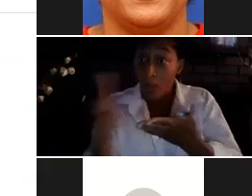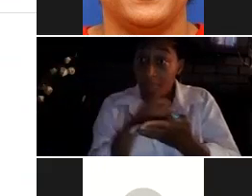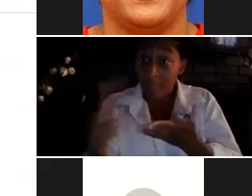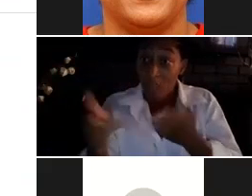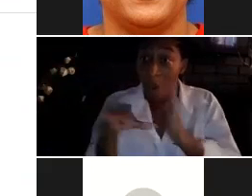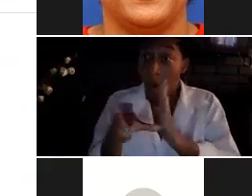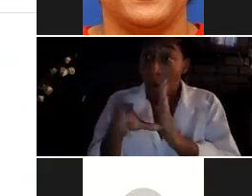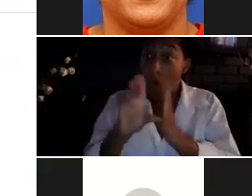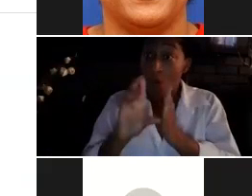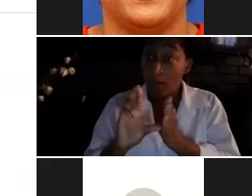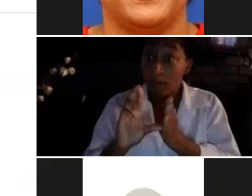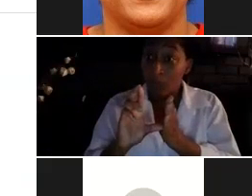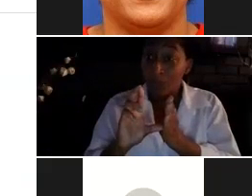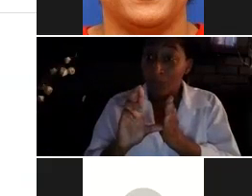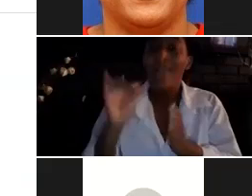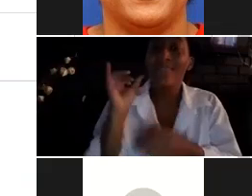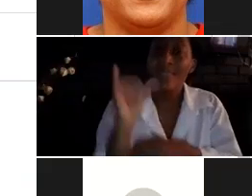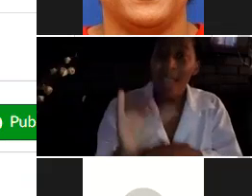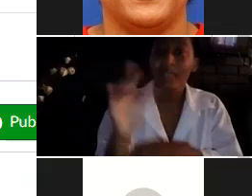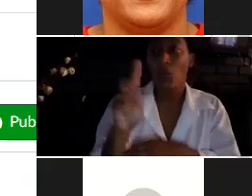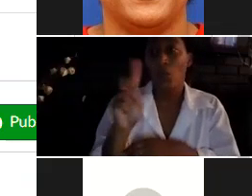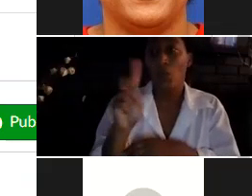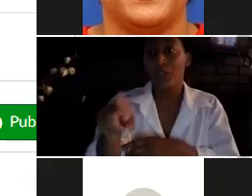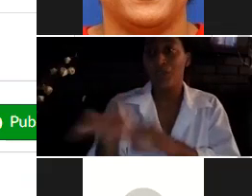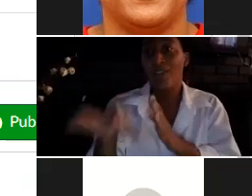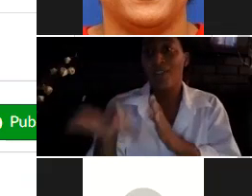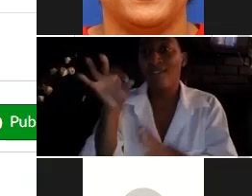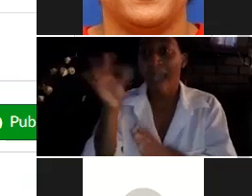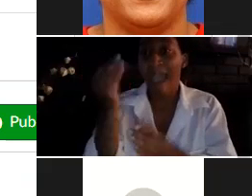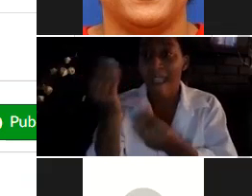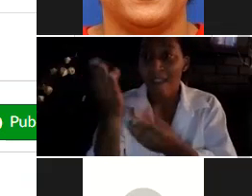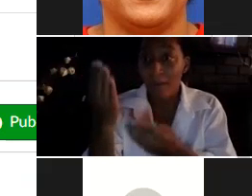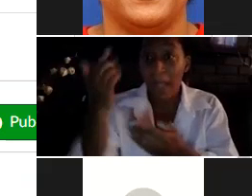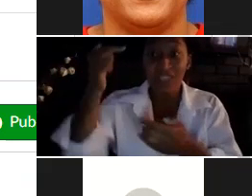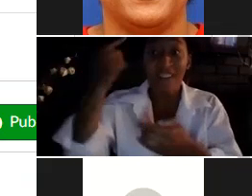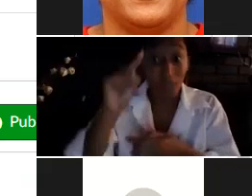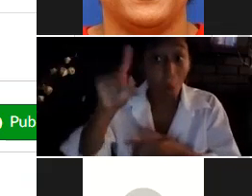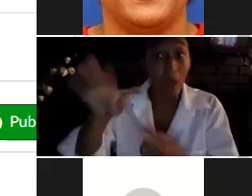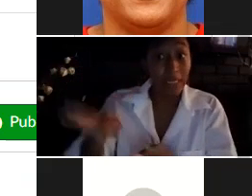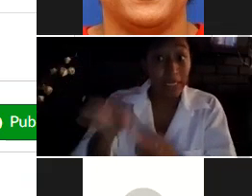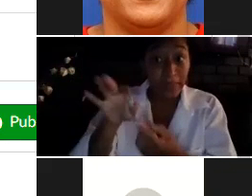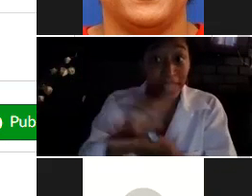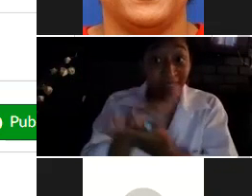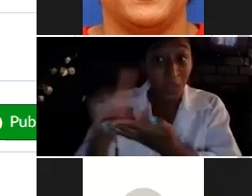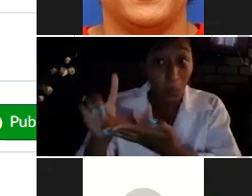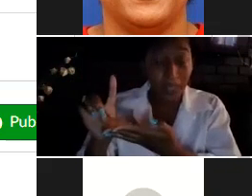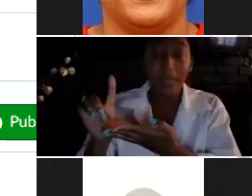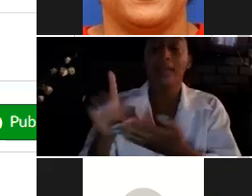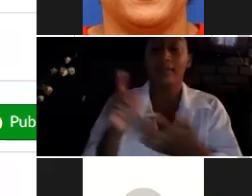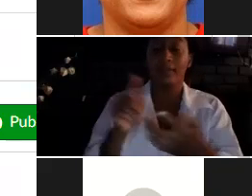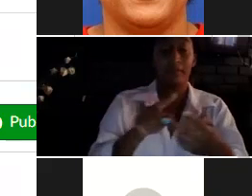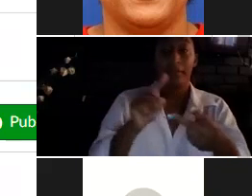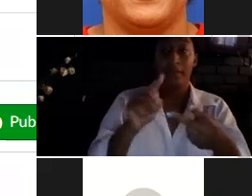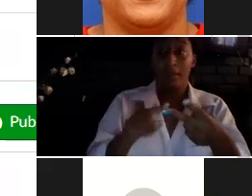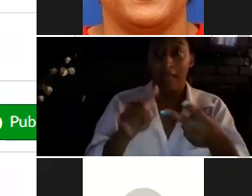find information on what we're covering for the week, the activities that you have to do for the week, along